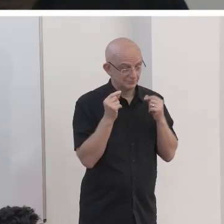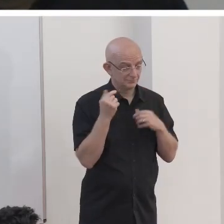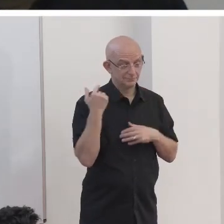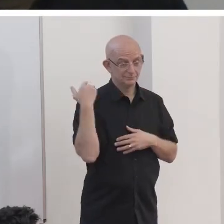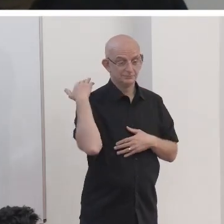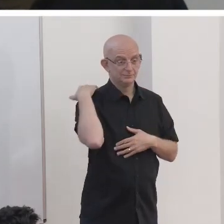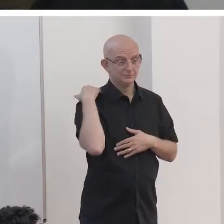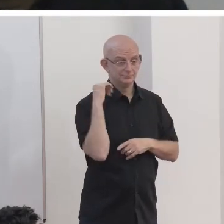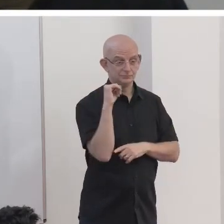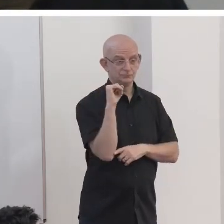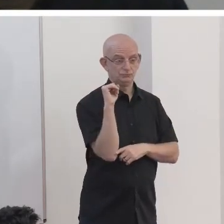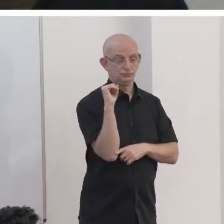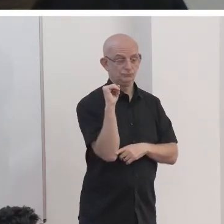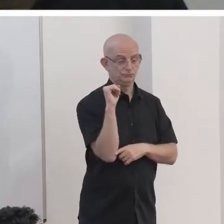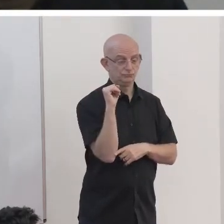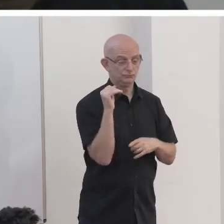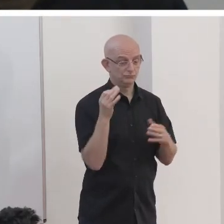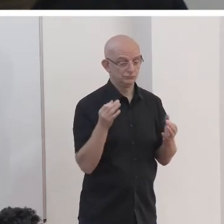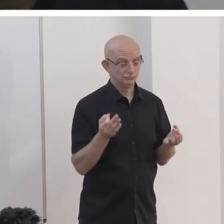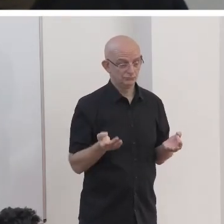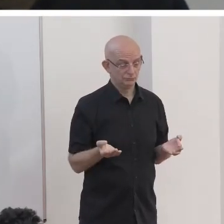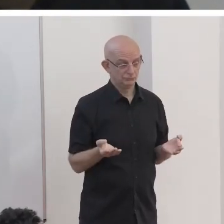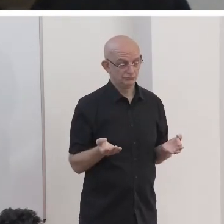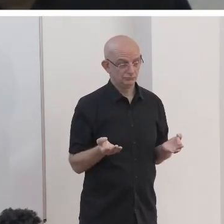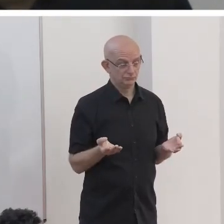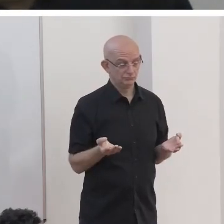Okay, just I'm giving you one scenario.